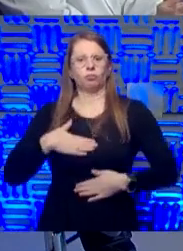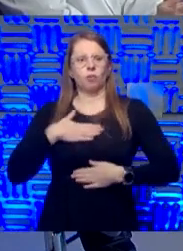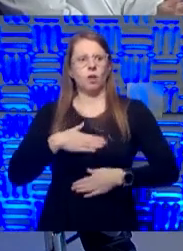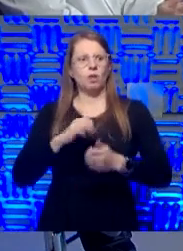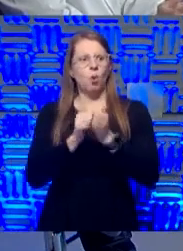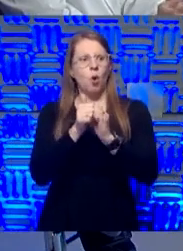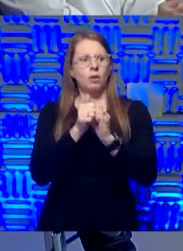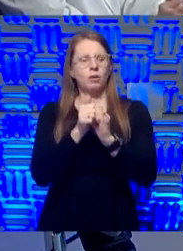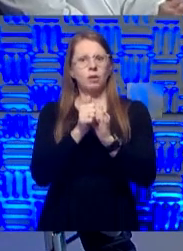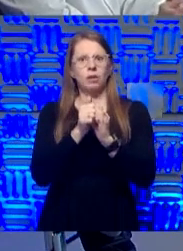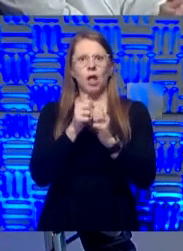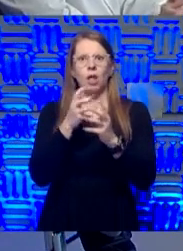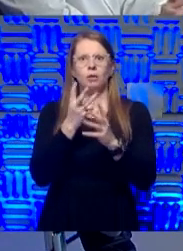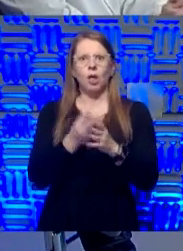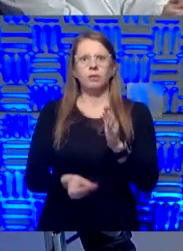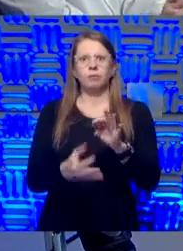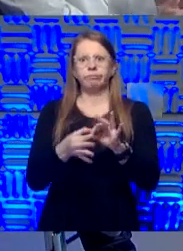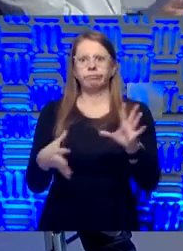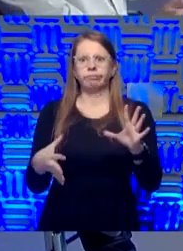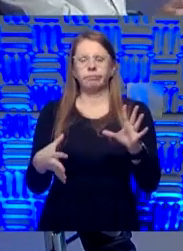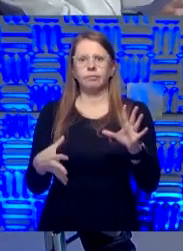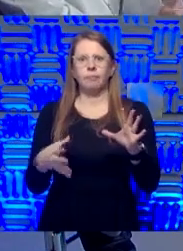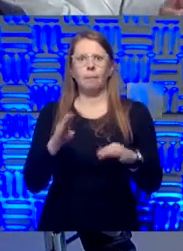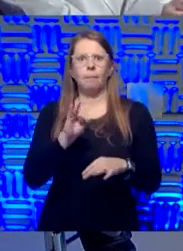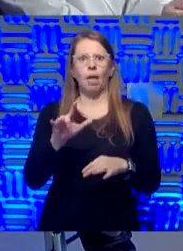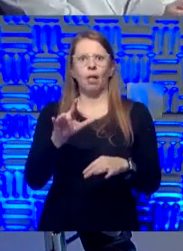We've lost the feed there.